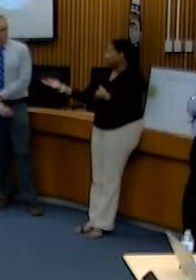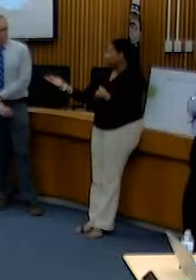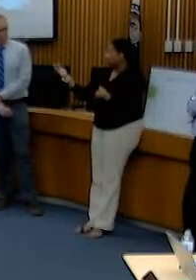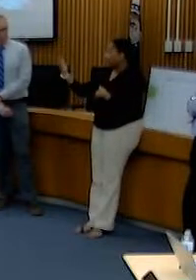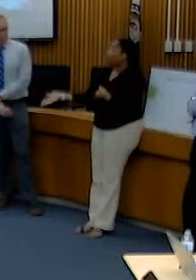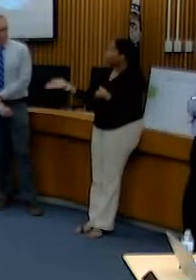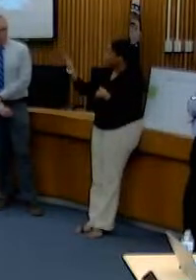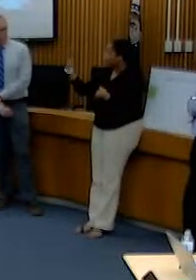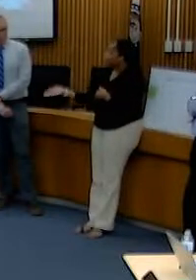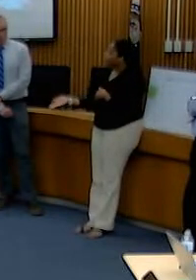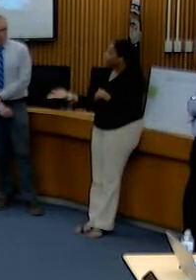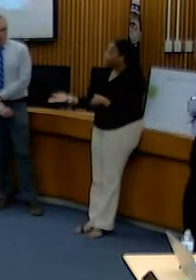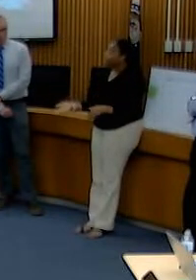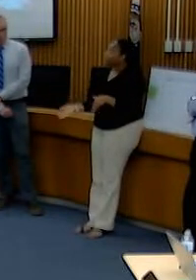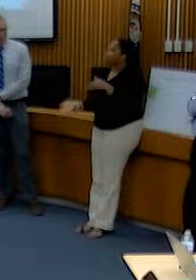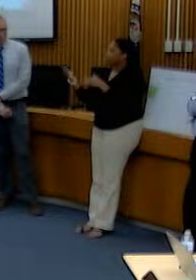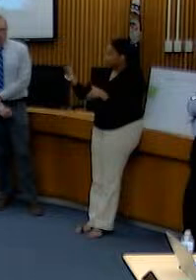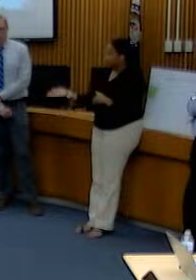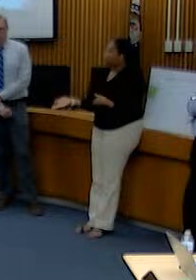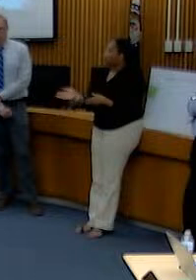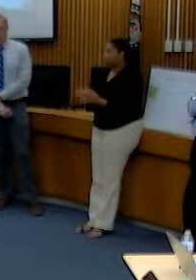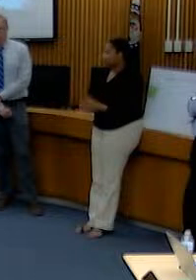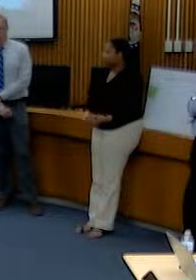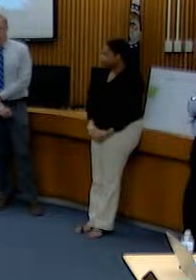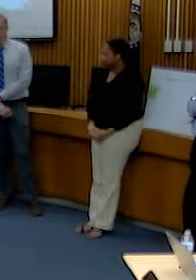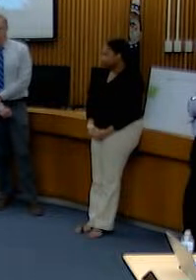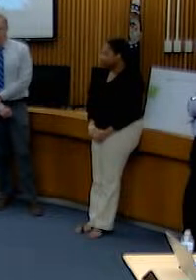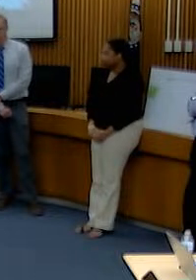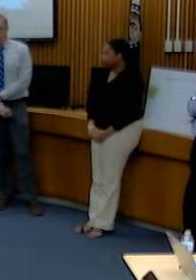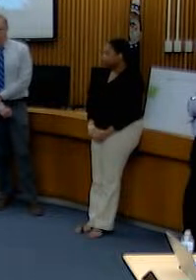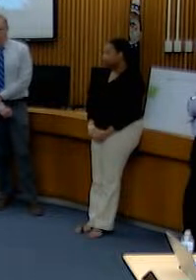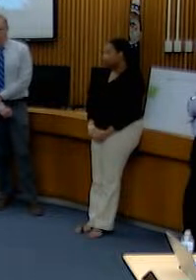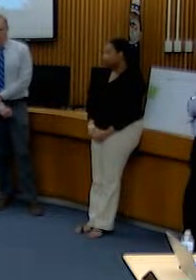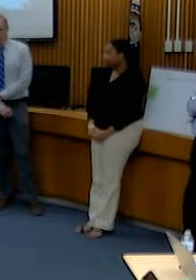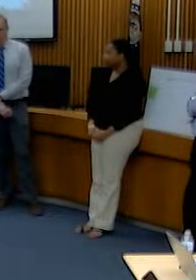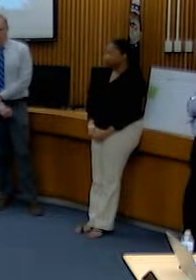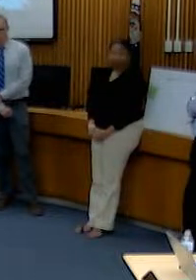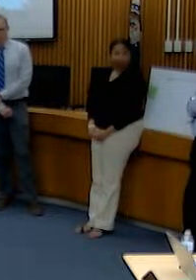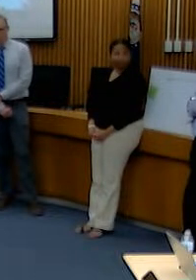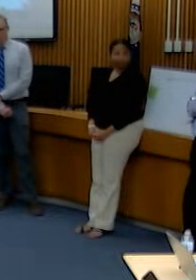this incident happening in a lot of places, or was that a one-off?